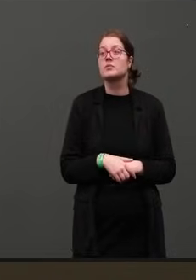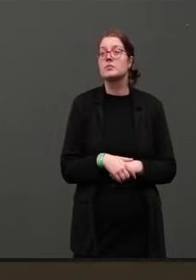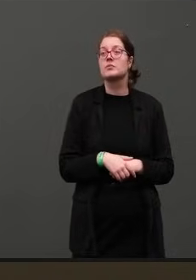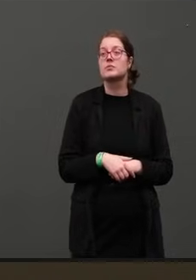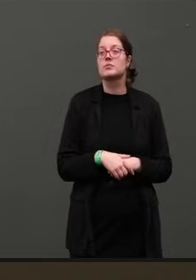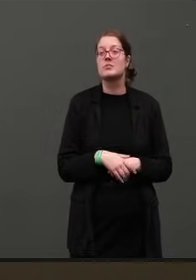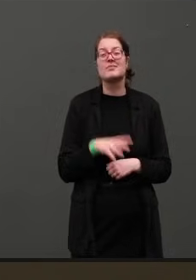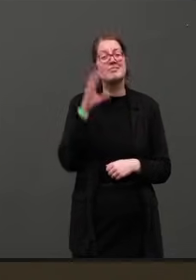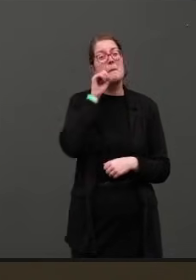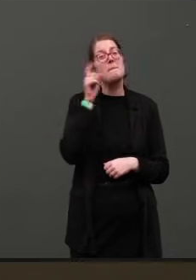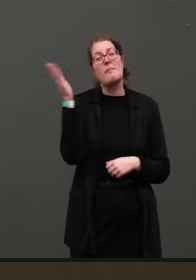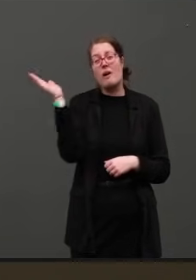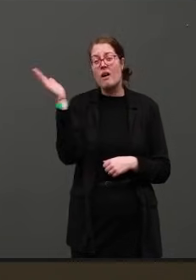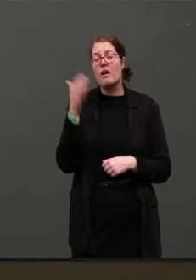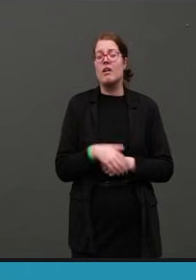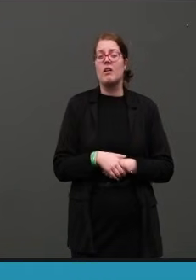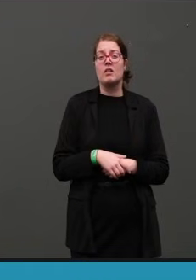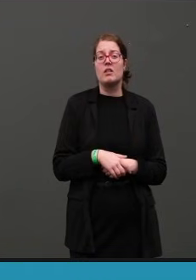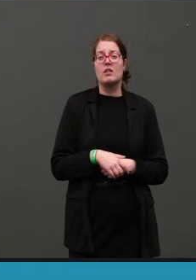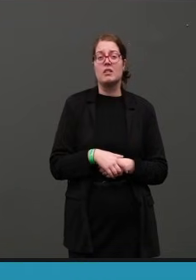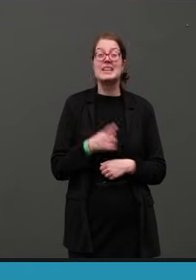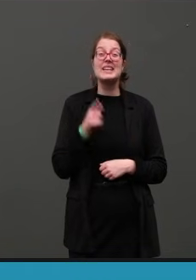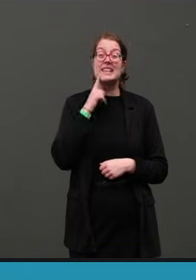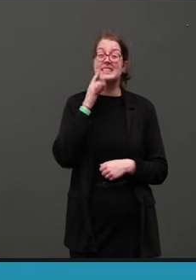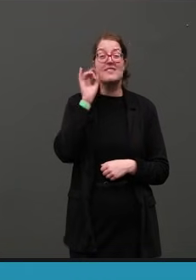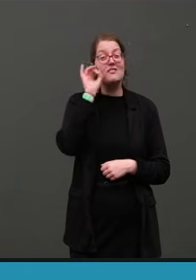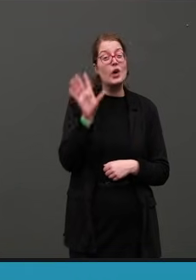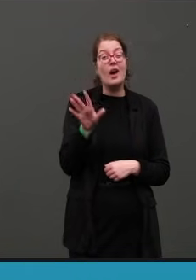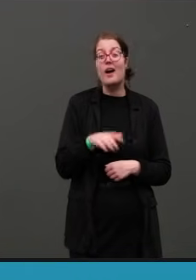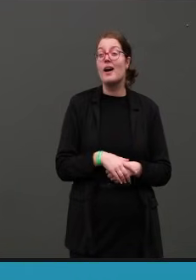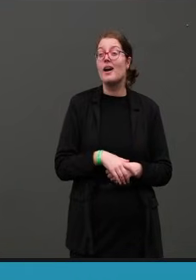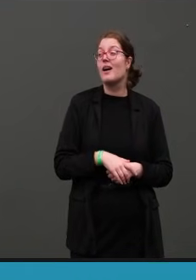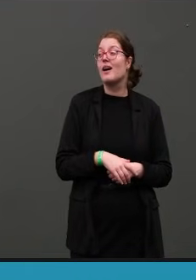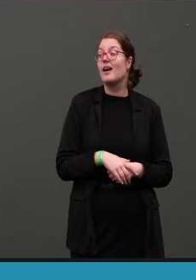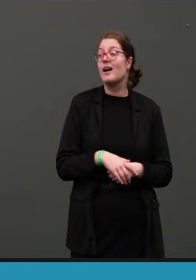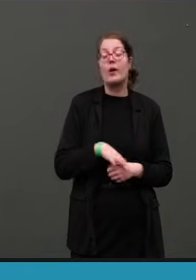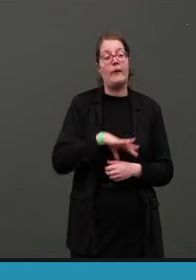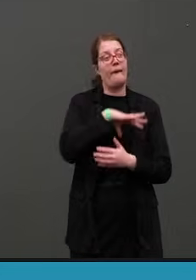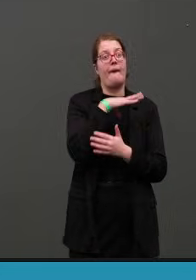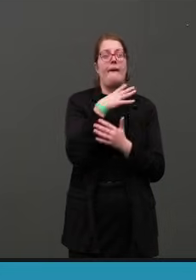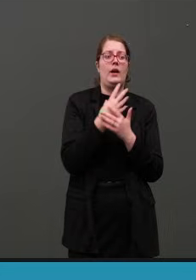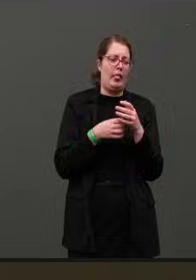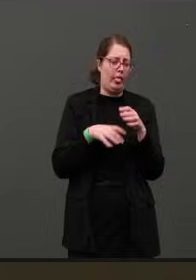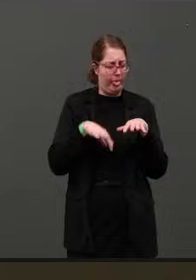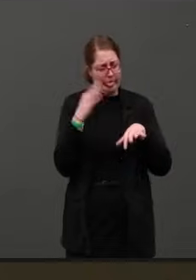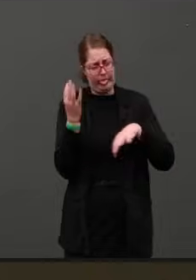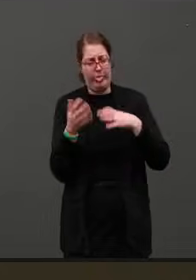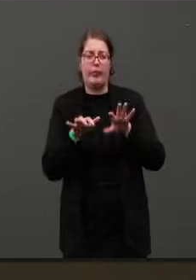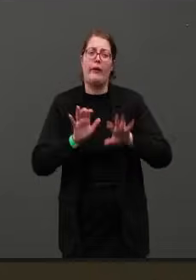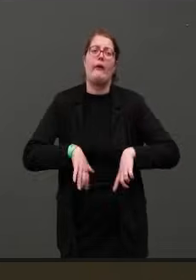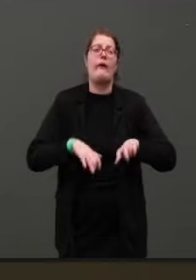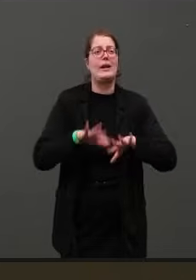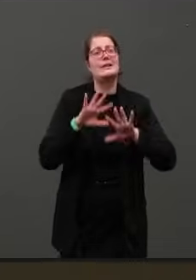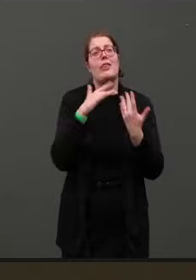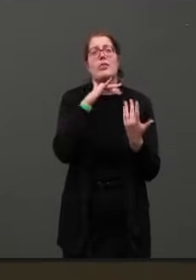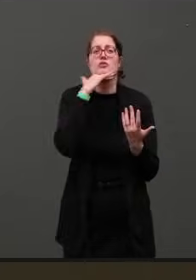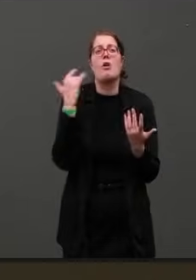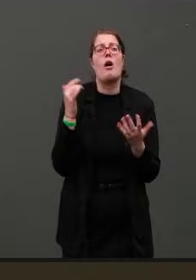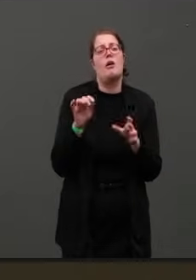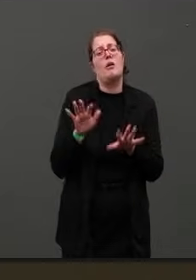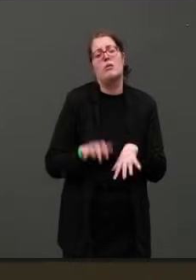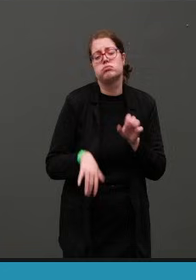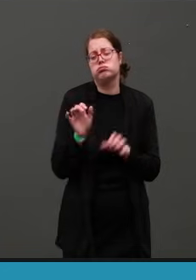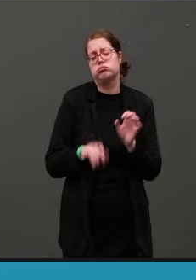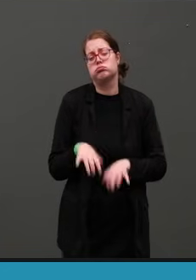is surprisingly easy to forget, especially when you're lost in the weeds of your 10th draft or whatever. The cat sat